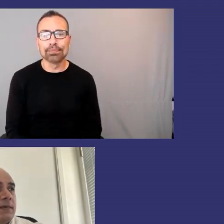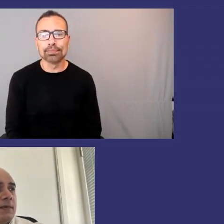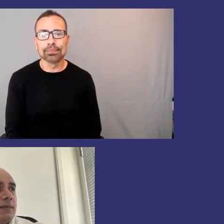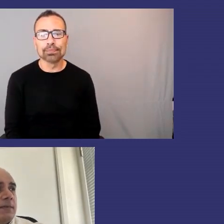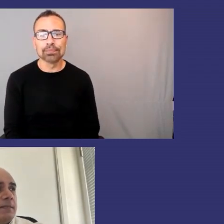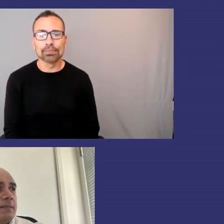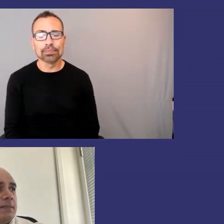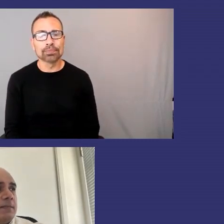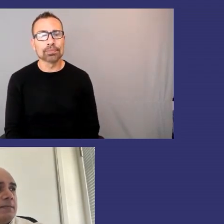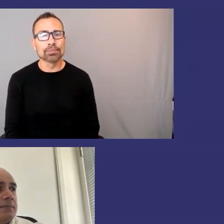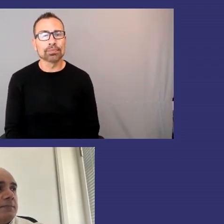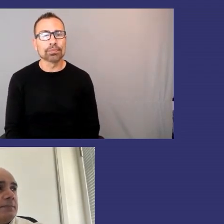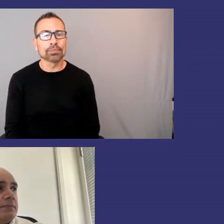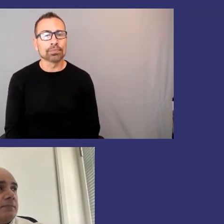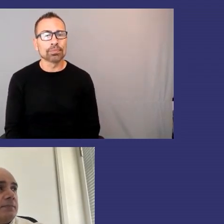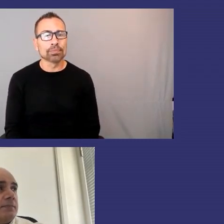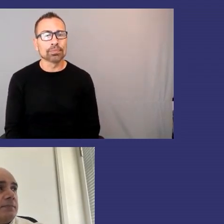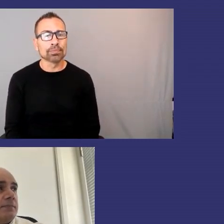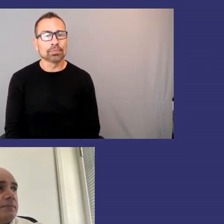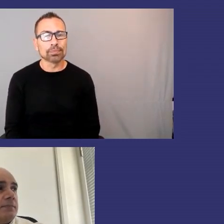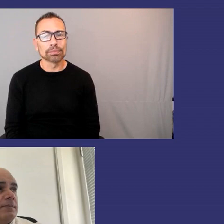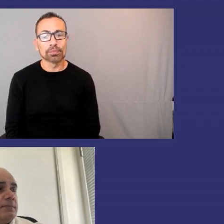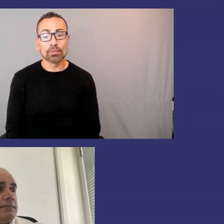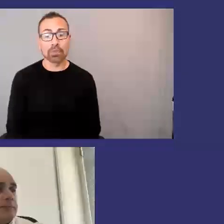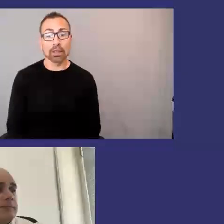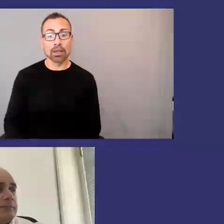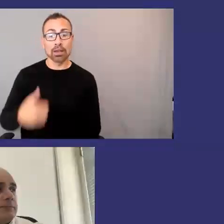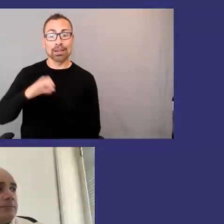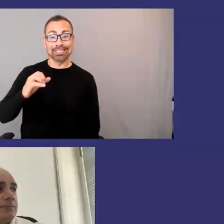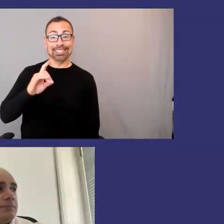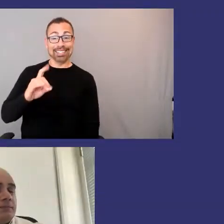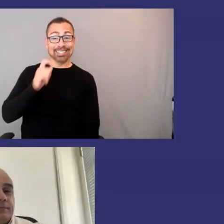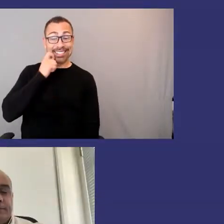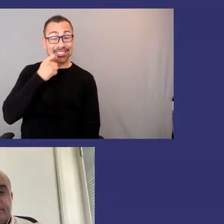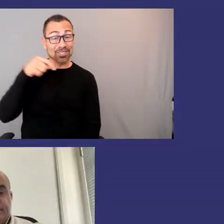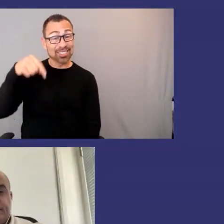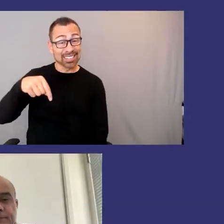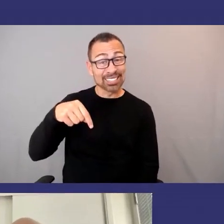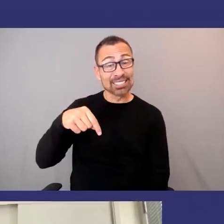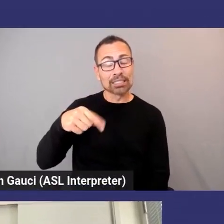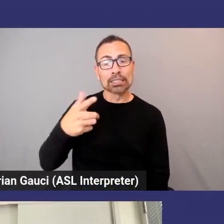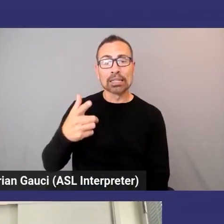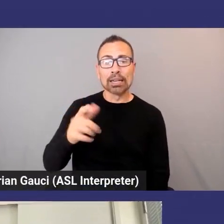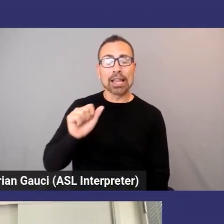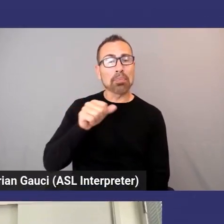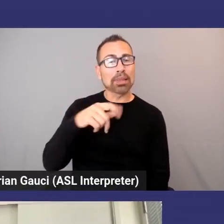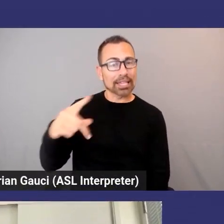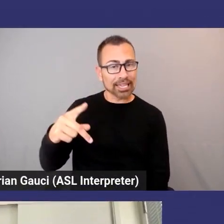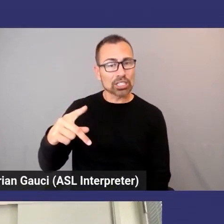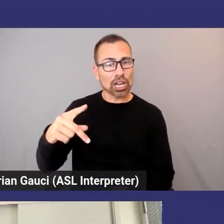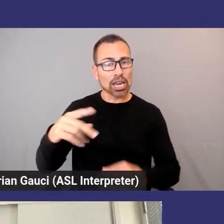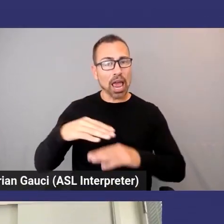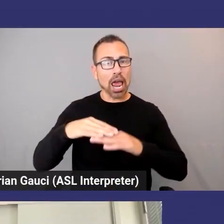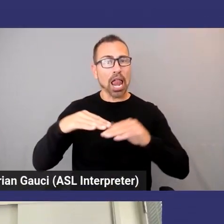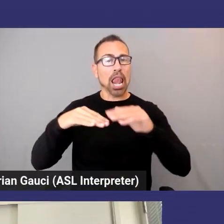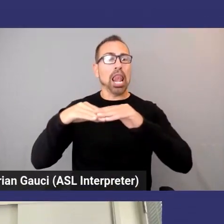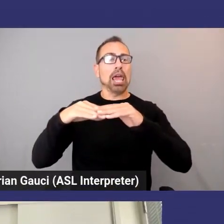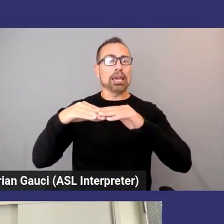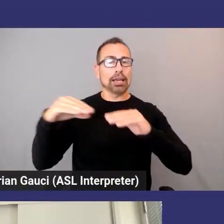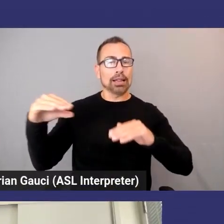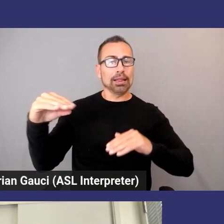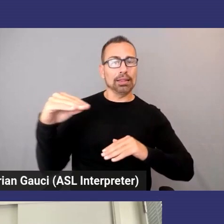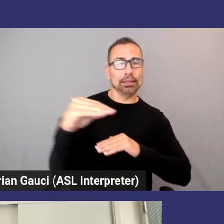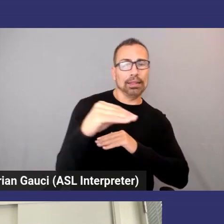Cool. Perfect. And I think that's what's important to keep in mind, that this is an application layer, right? So it's not supposed to be like